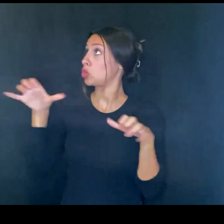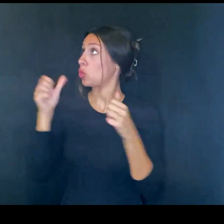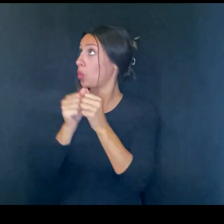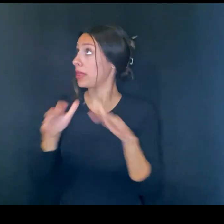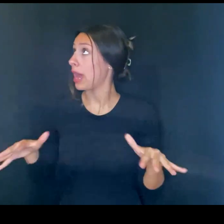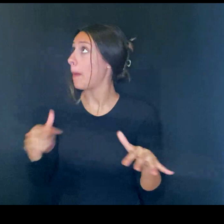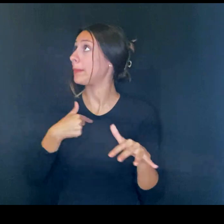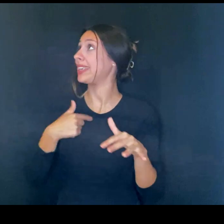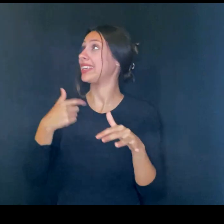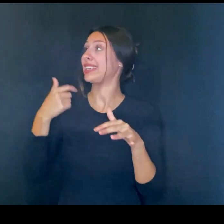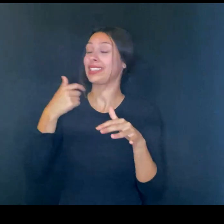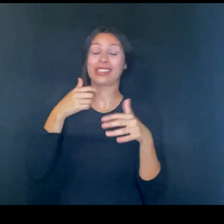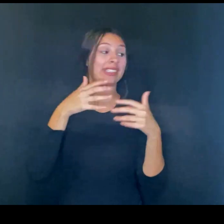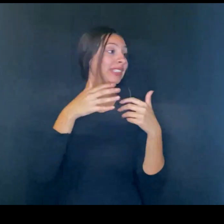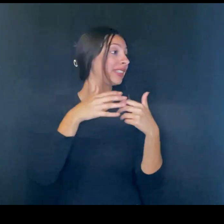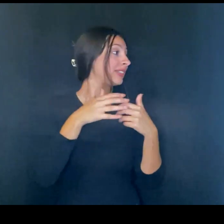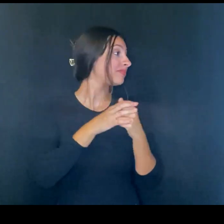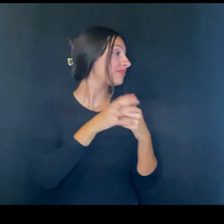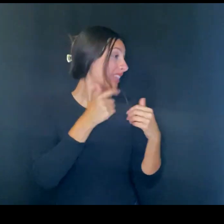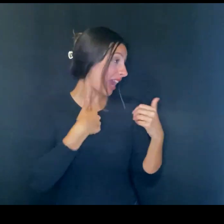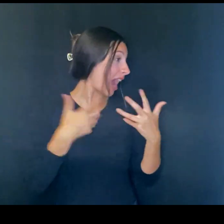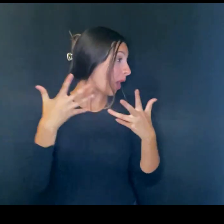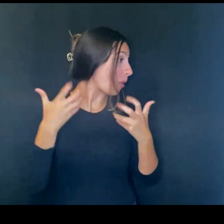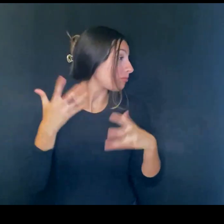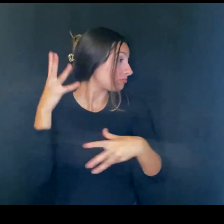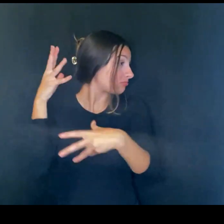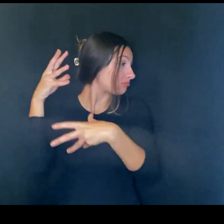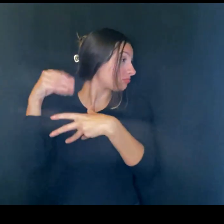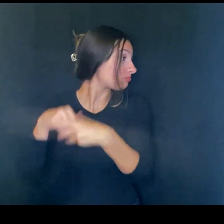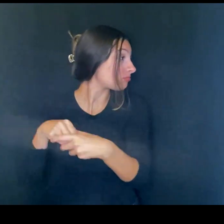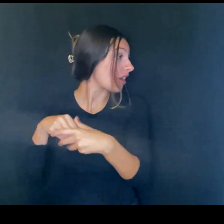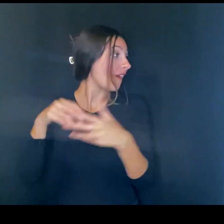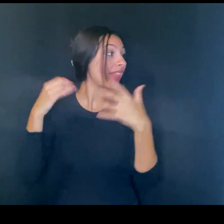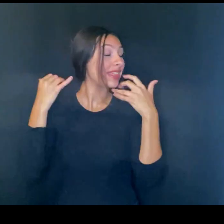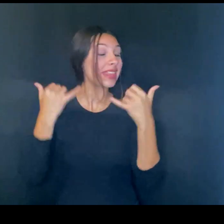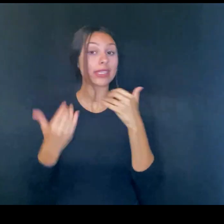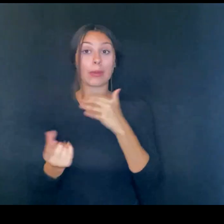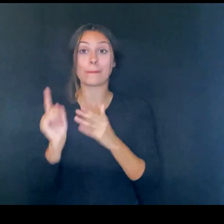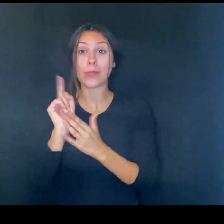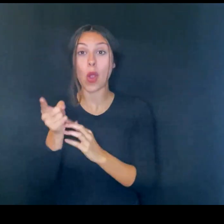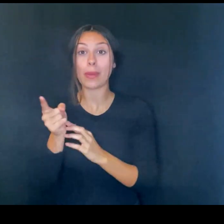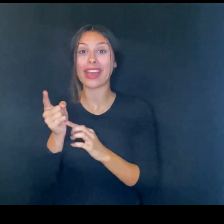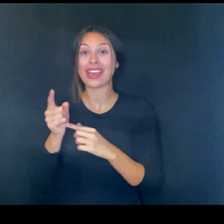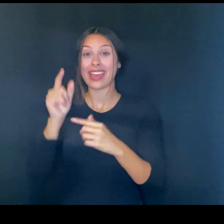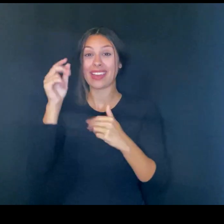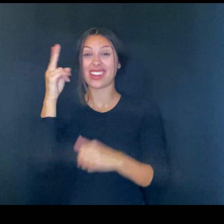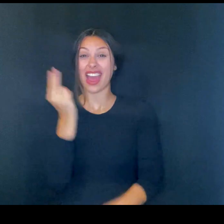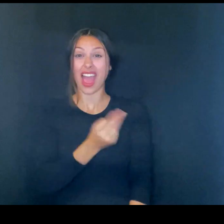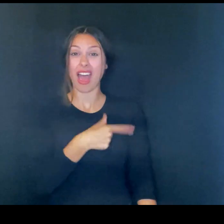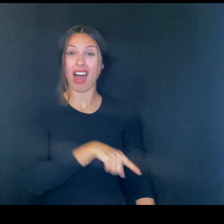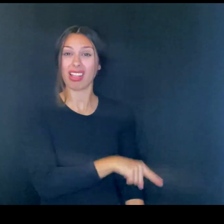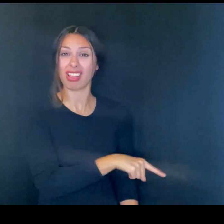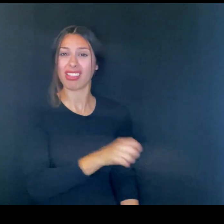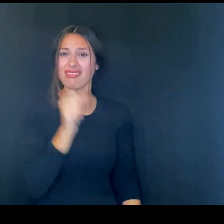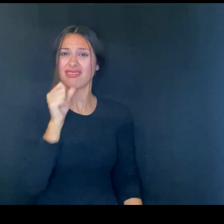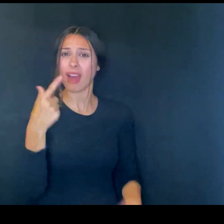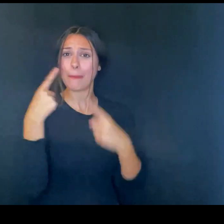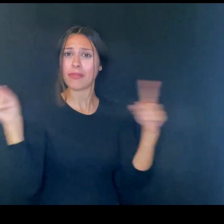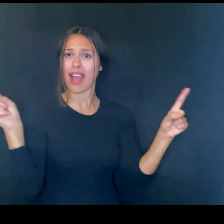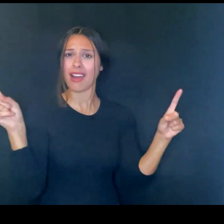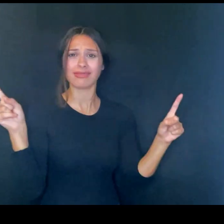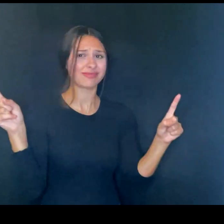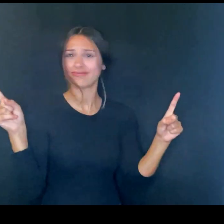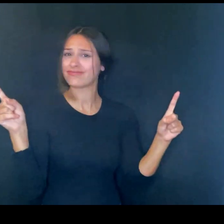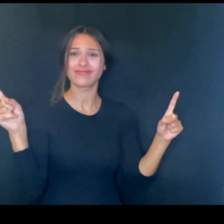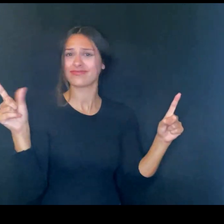I want to be a part of this right here in this moment. And the gates of hell will not prevail. Can I get an amen? The gates